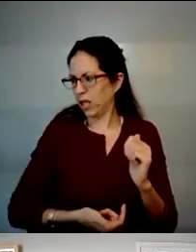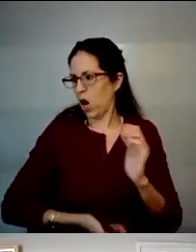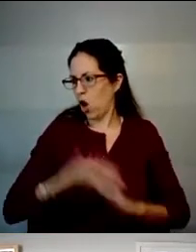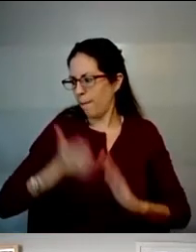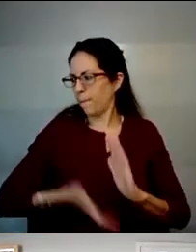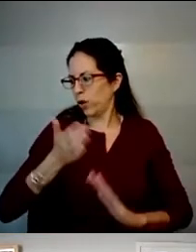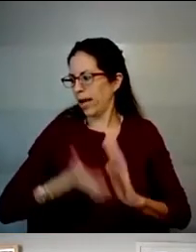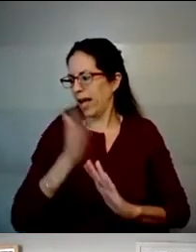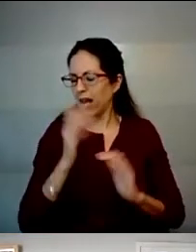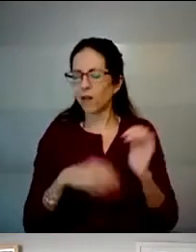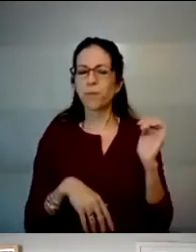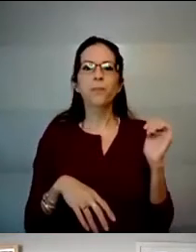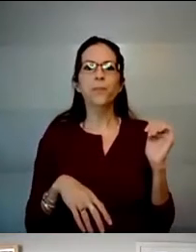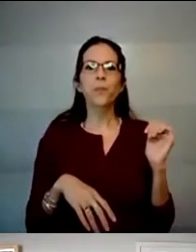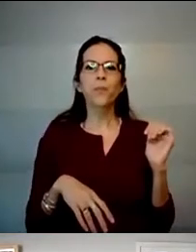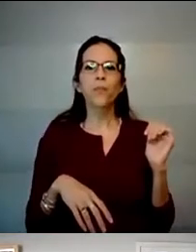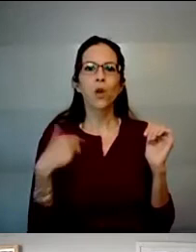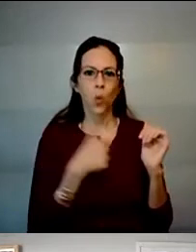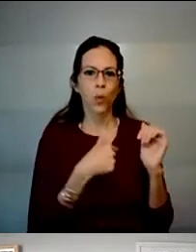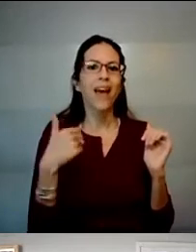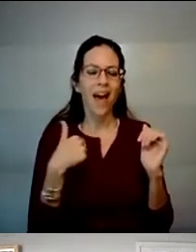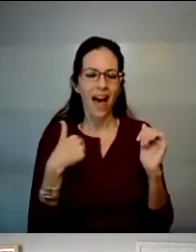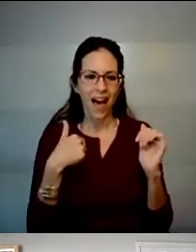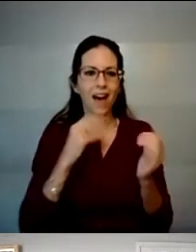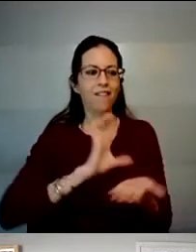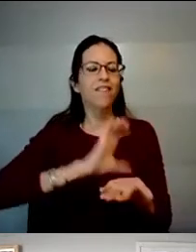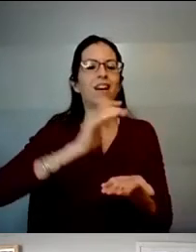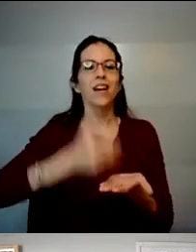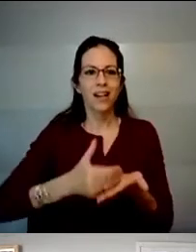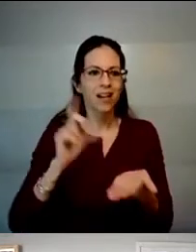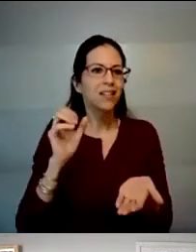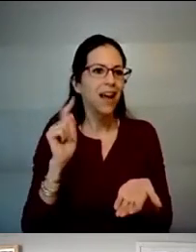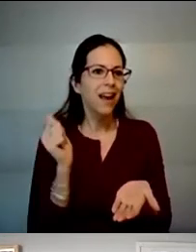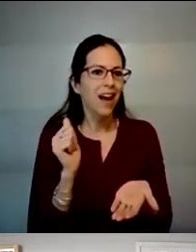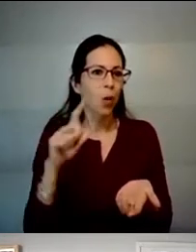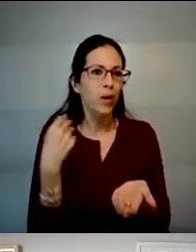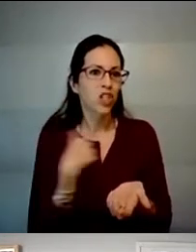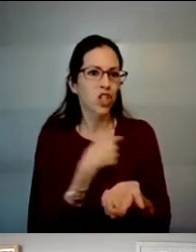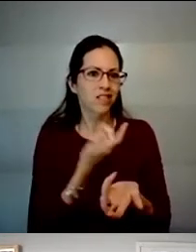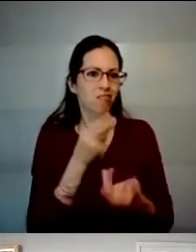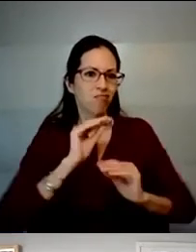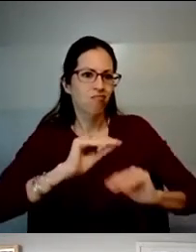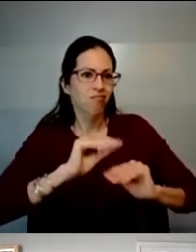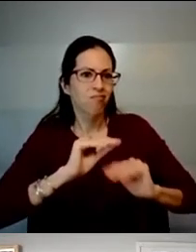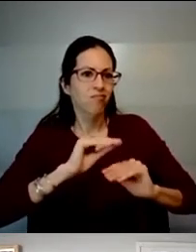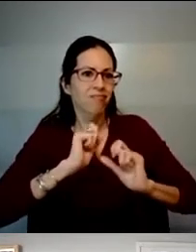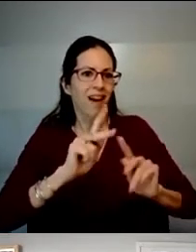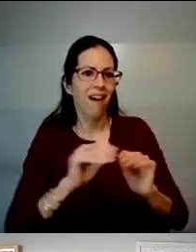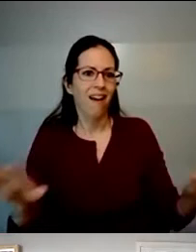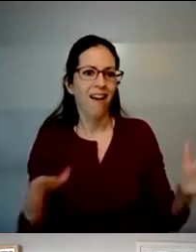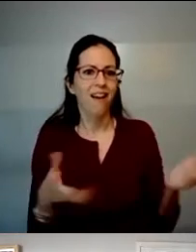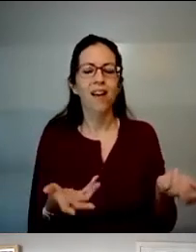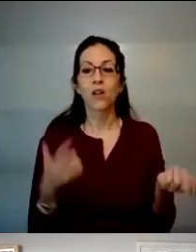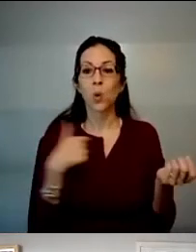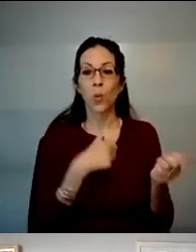And so we have a plethora of data, and then so it was just kind of pumping that in, if that makes sense. Yeah. So we could